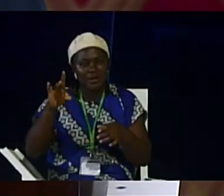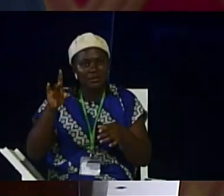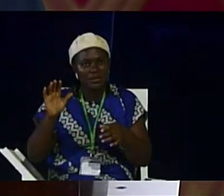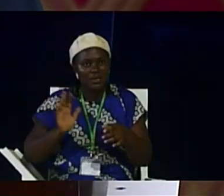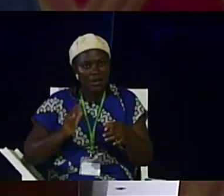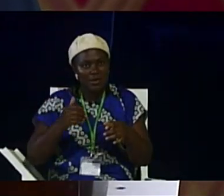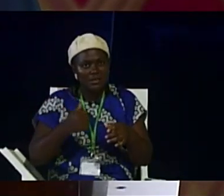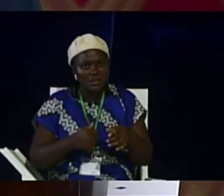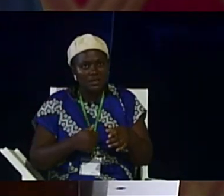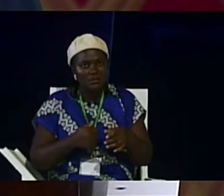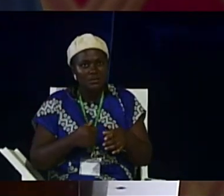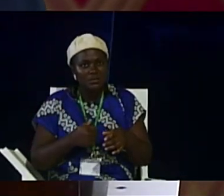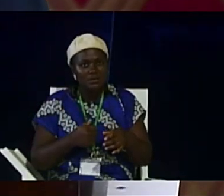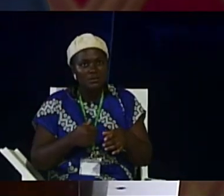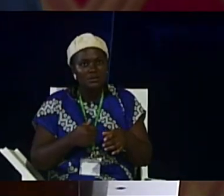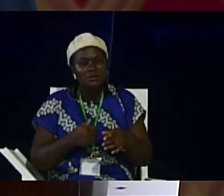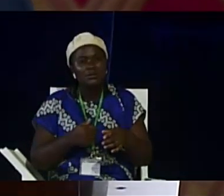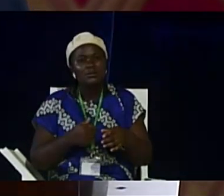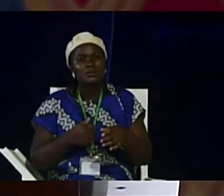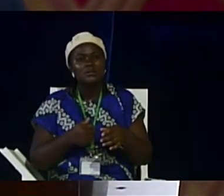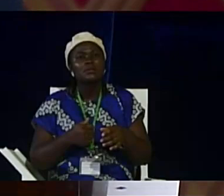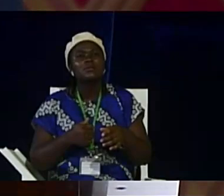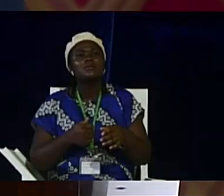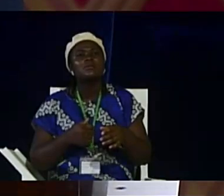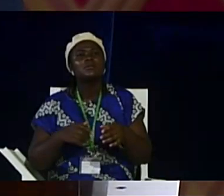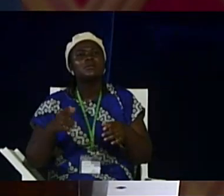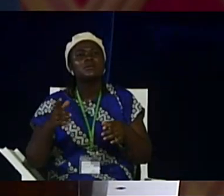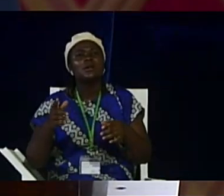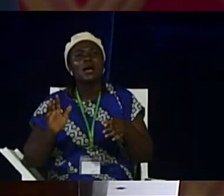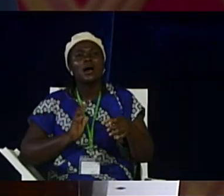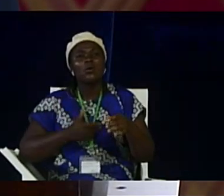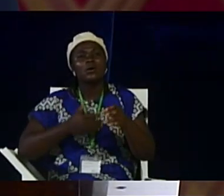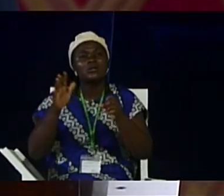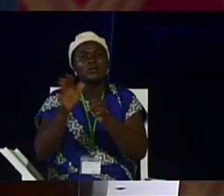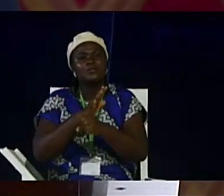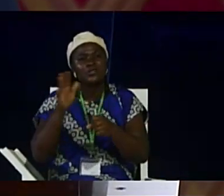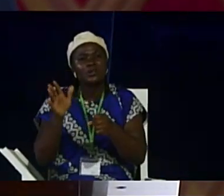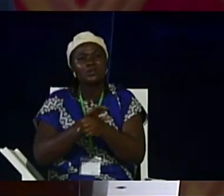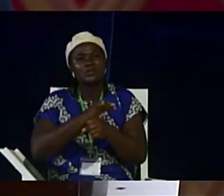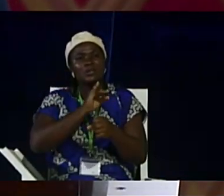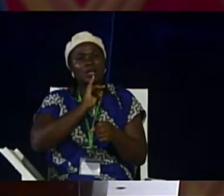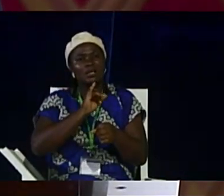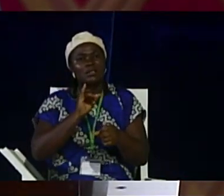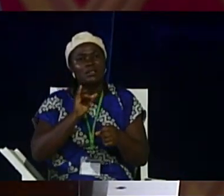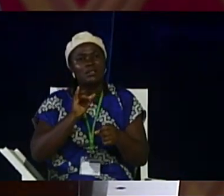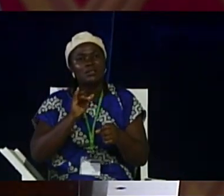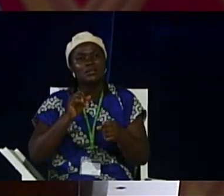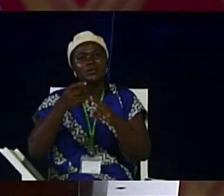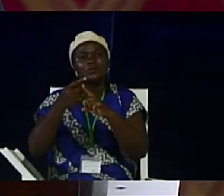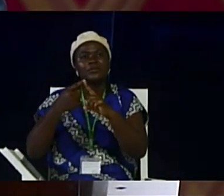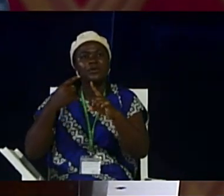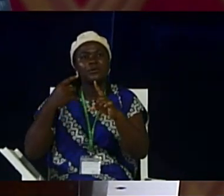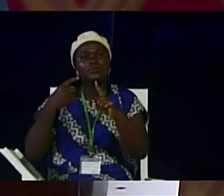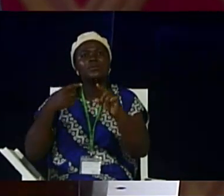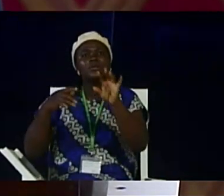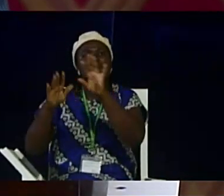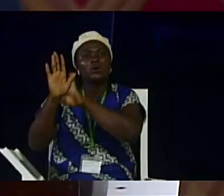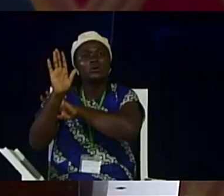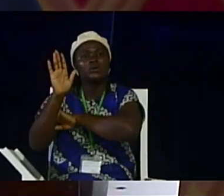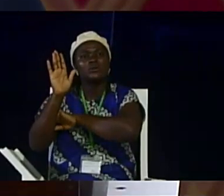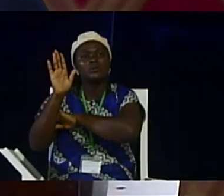ourselves, but our sufficiency is from